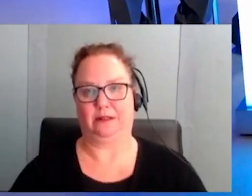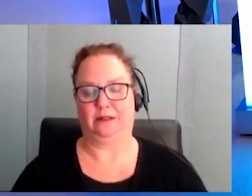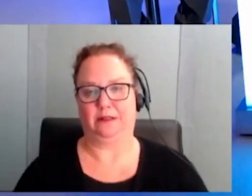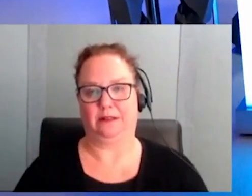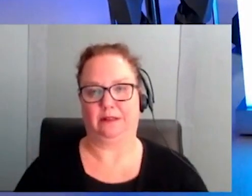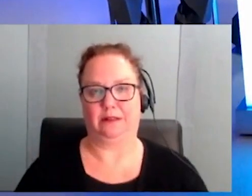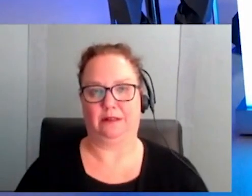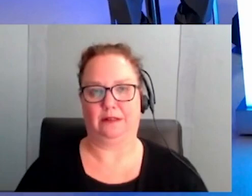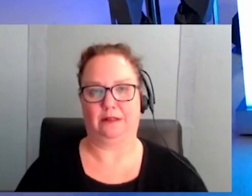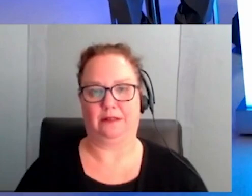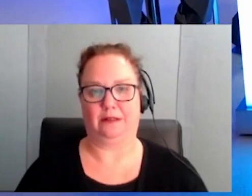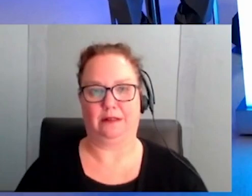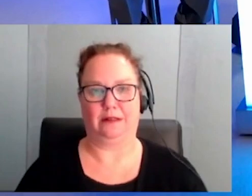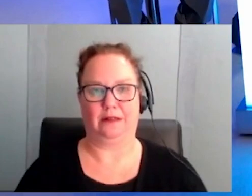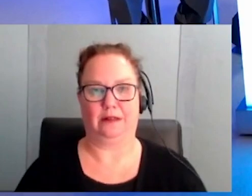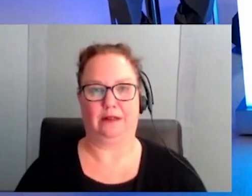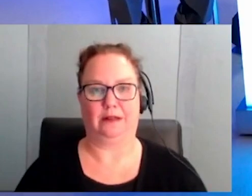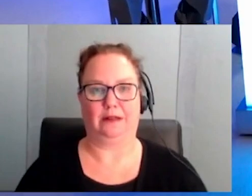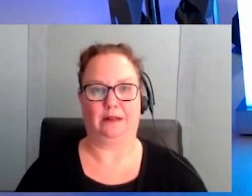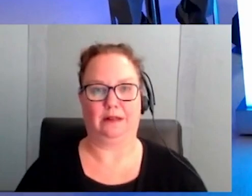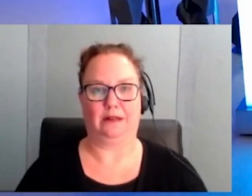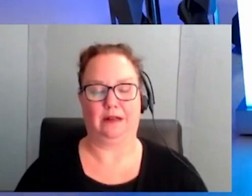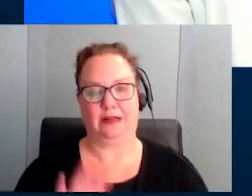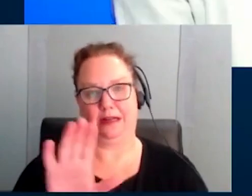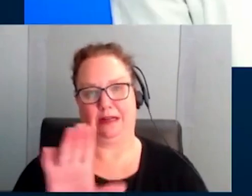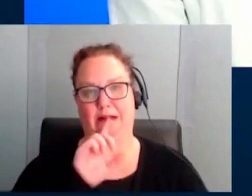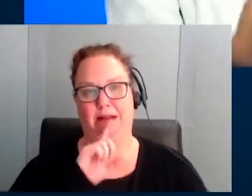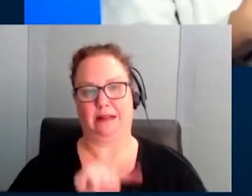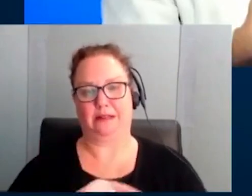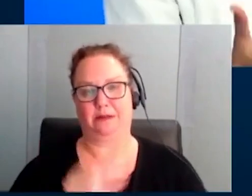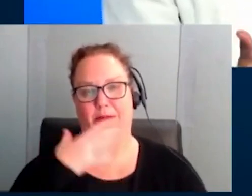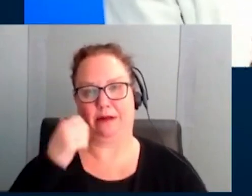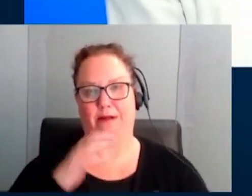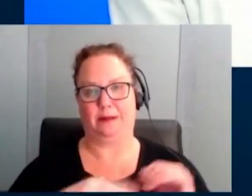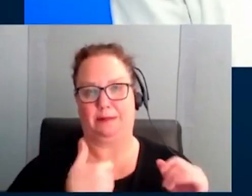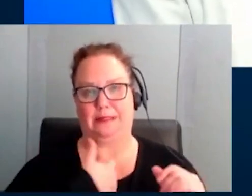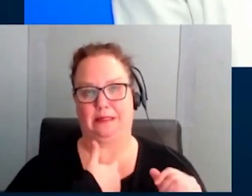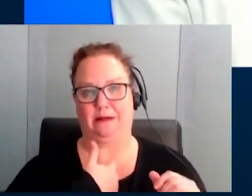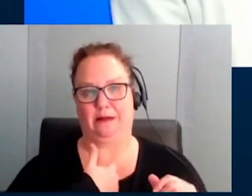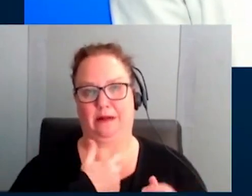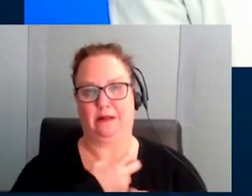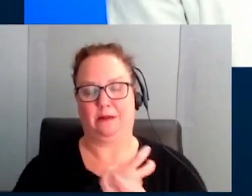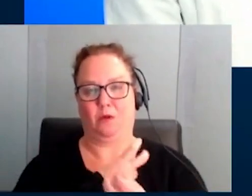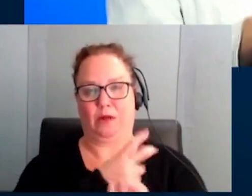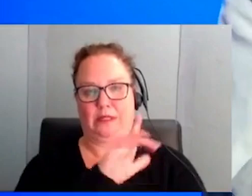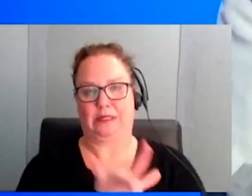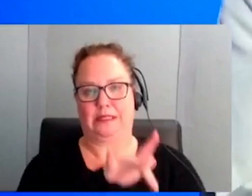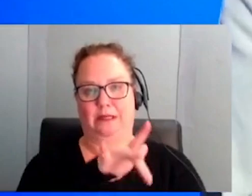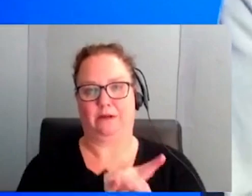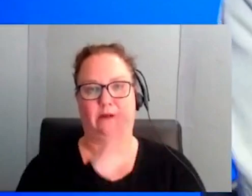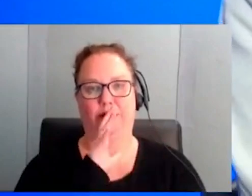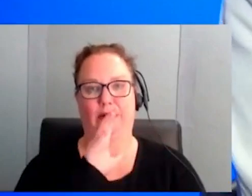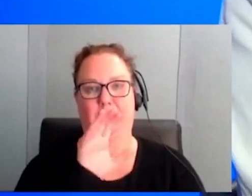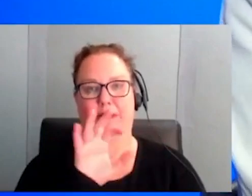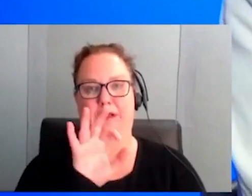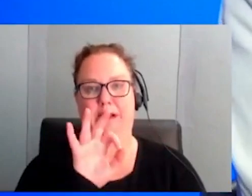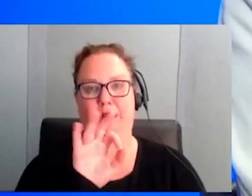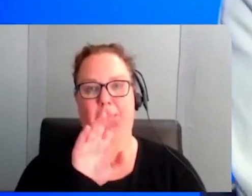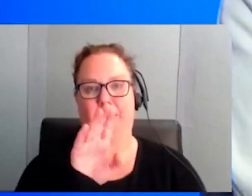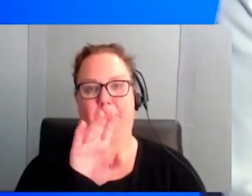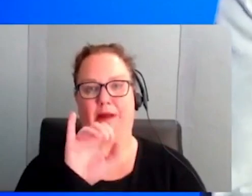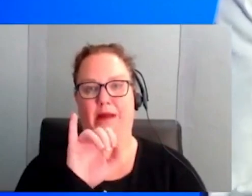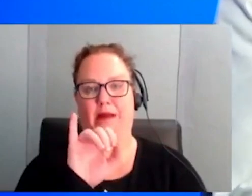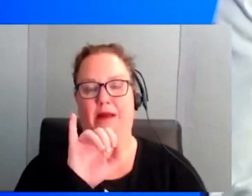mean, I think he could probably speak to this better than myself. But through the Poison Center, we've spoken to the FBI and other